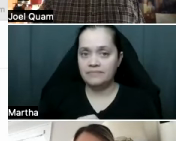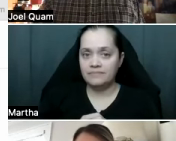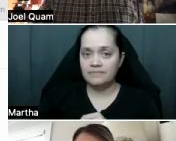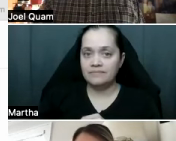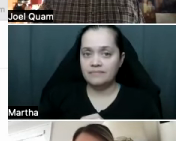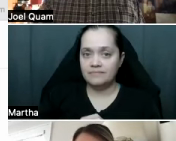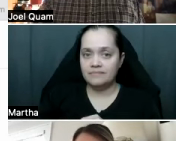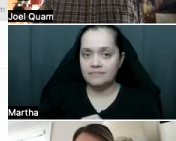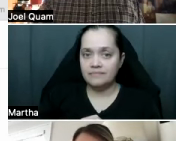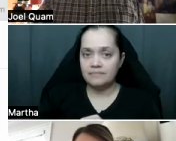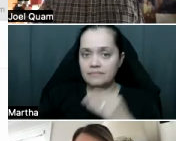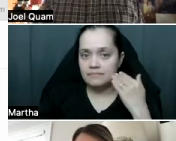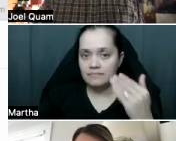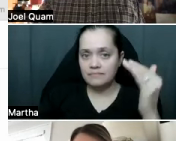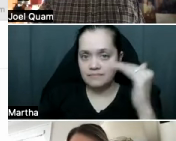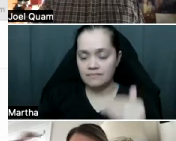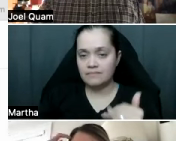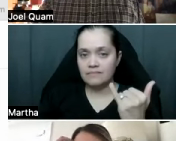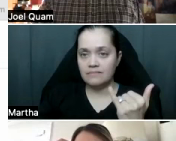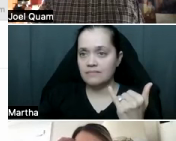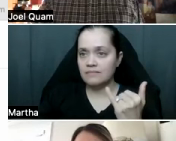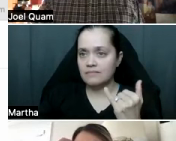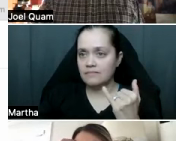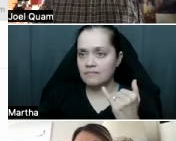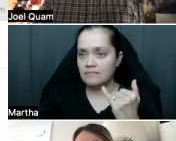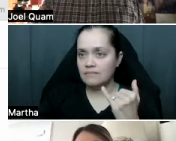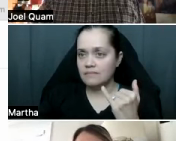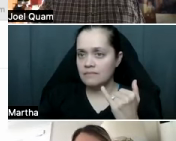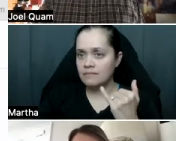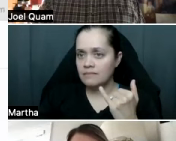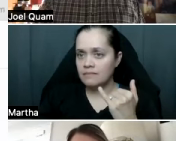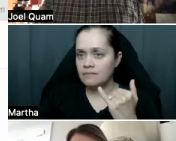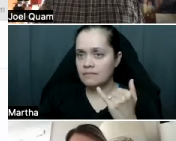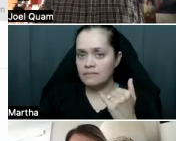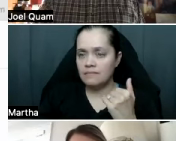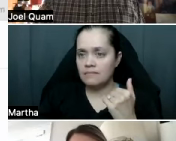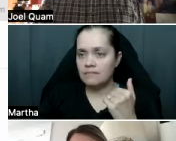go on then to Thomas. Tom.